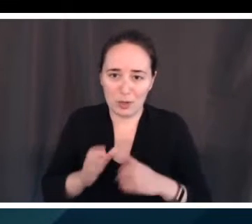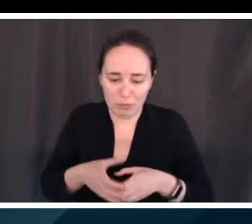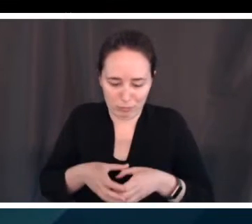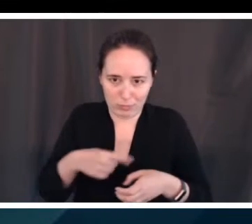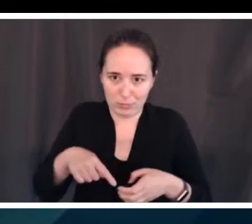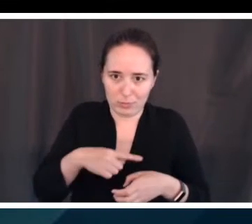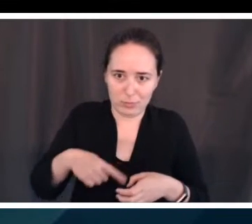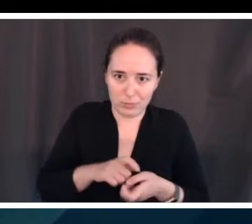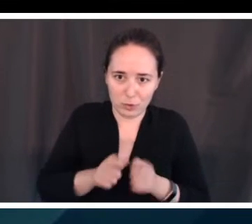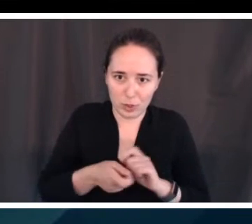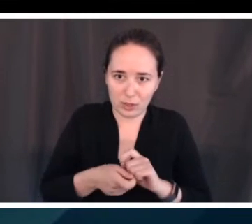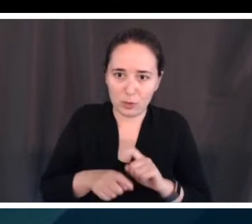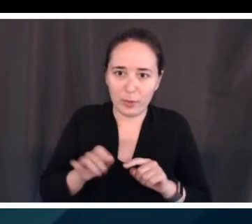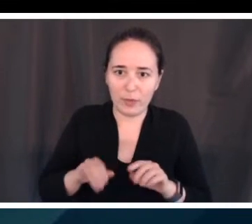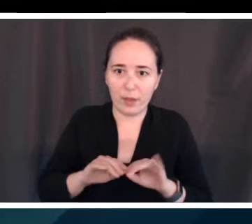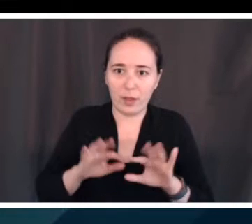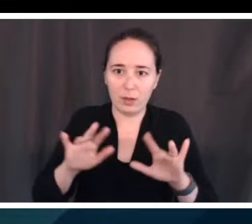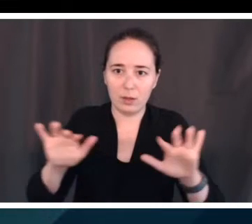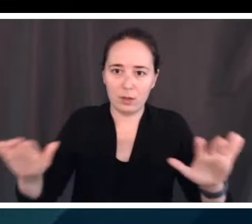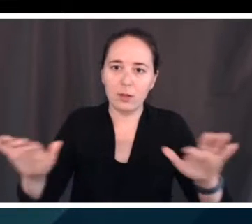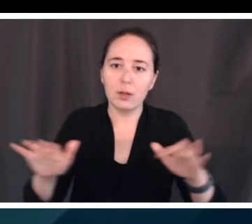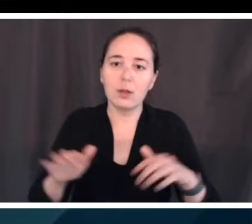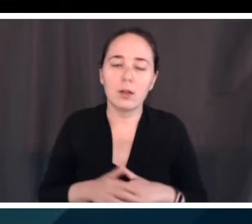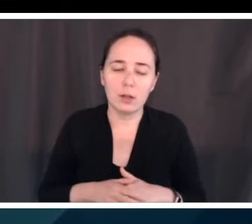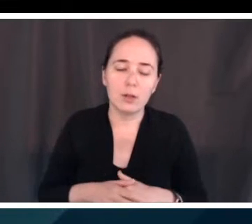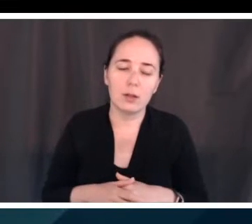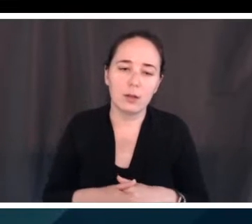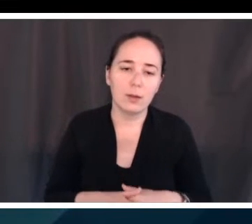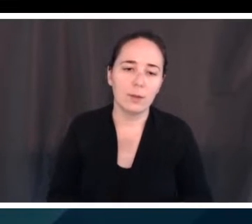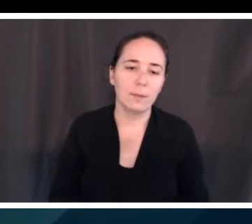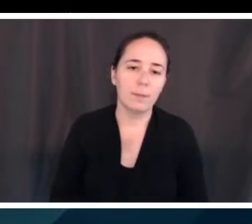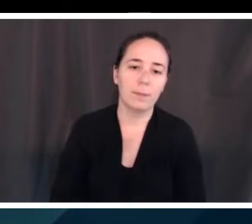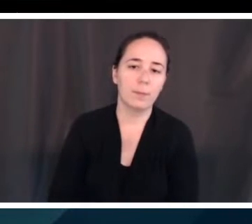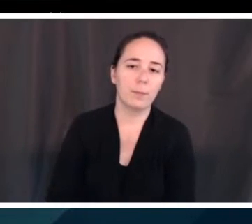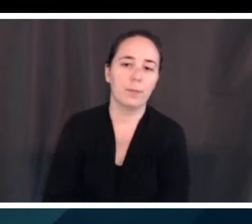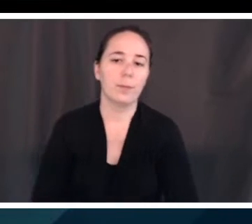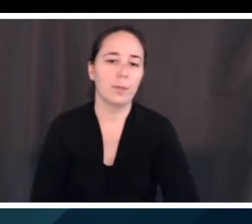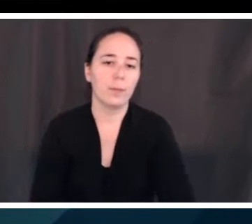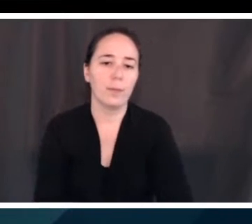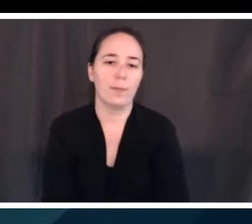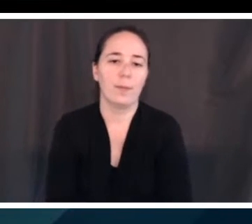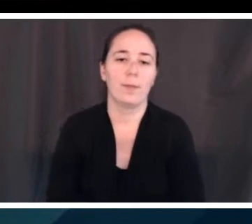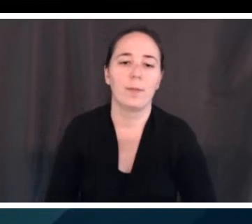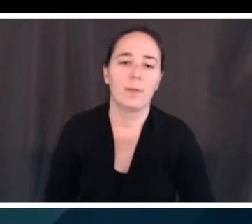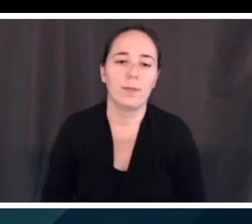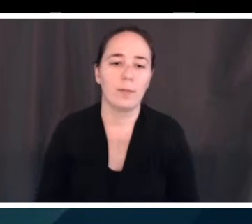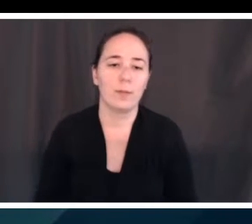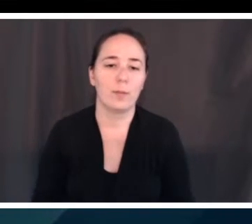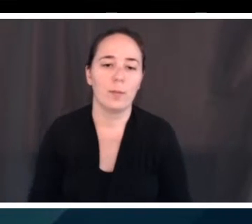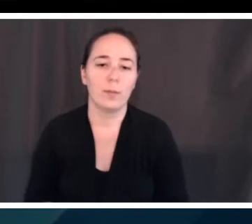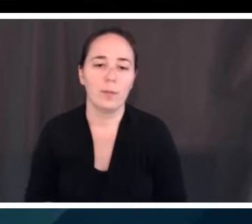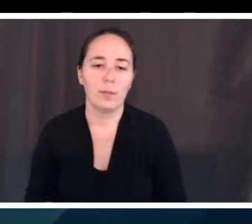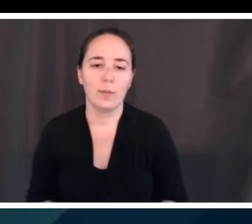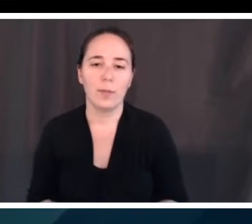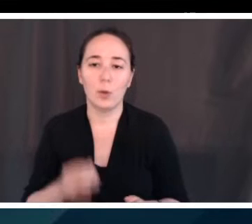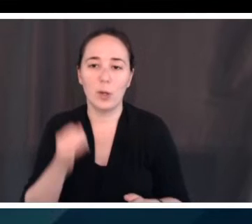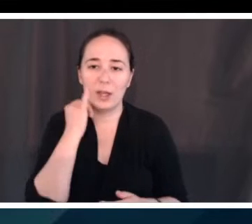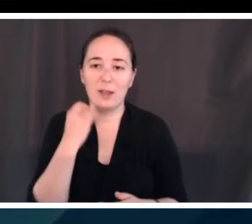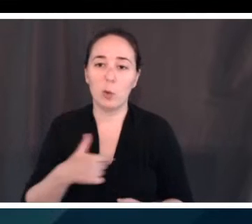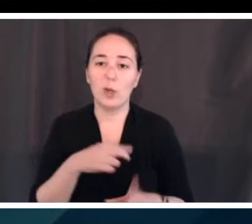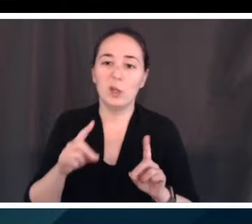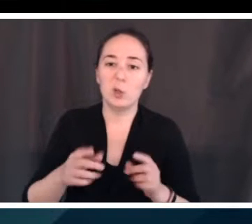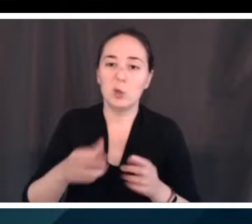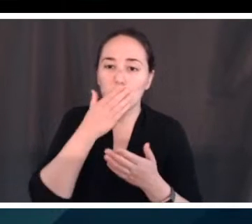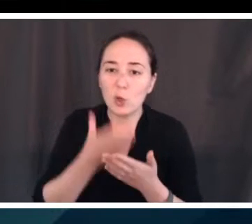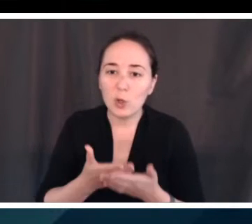the best ways we can, and hope that the ripples from our good behavior and deeds and treatment